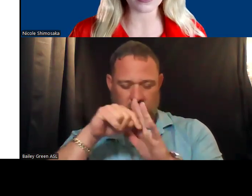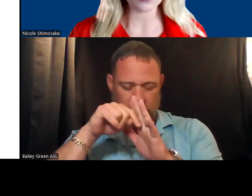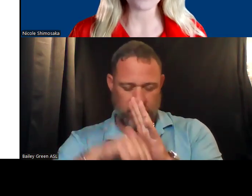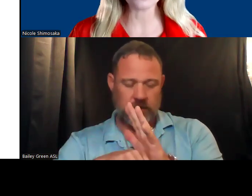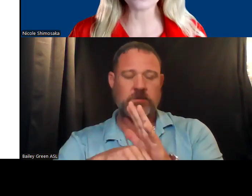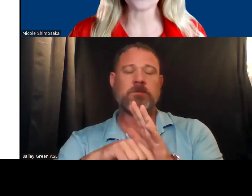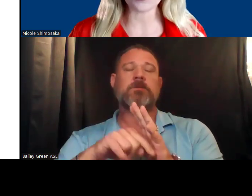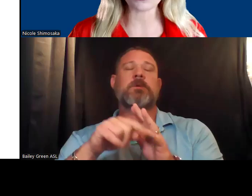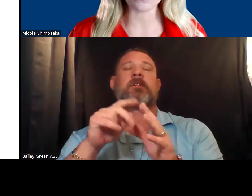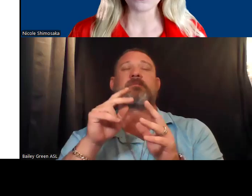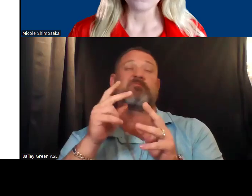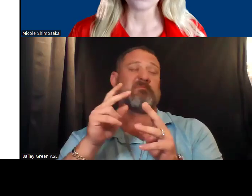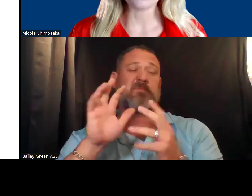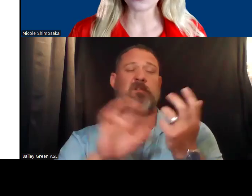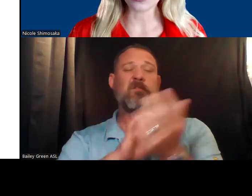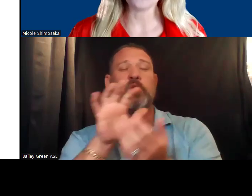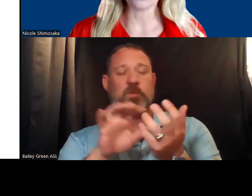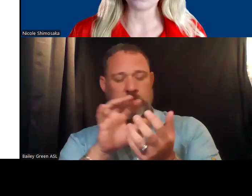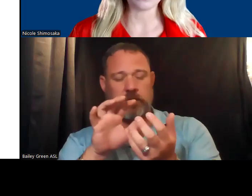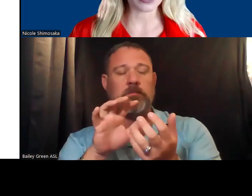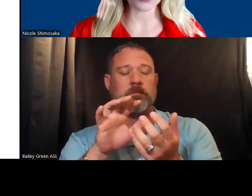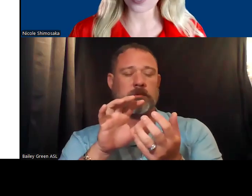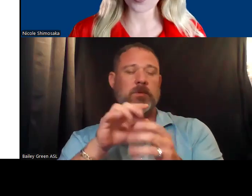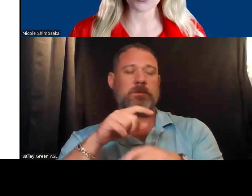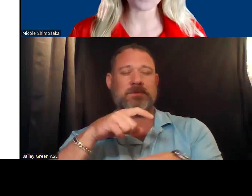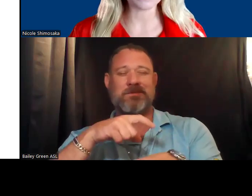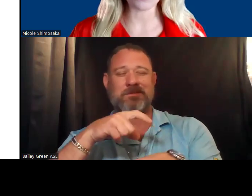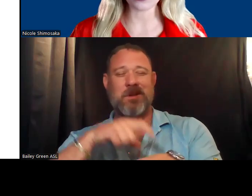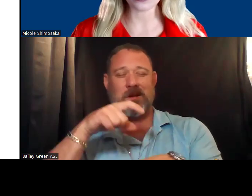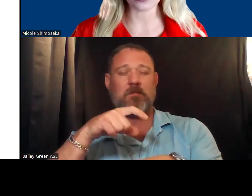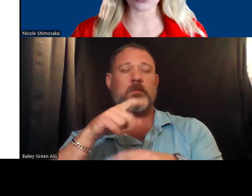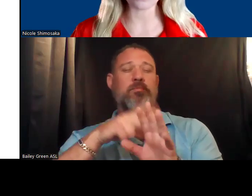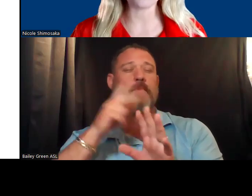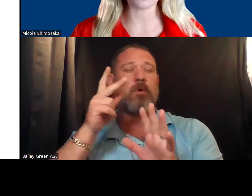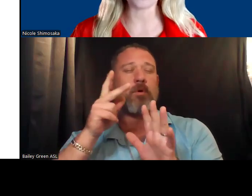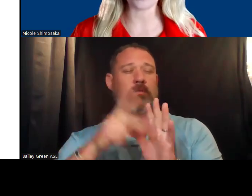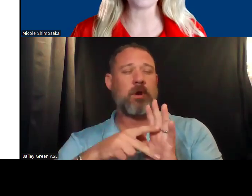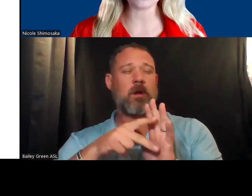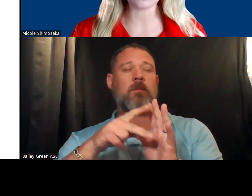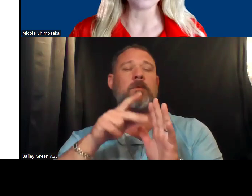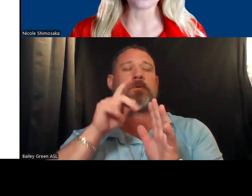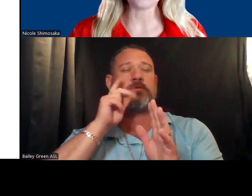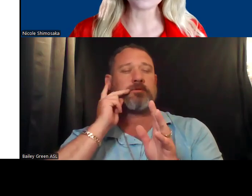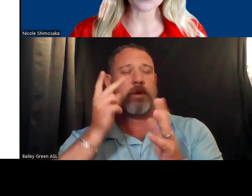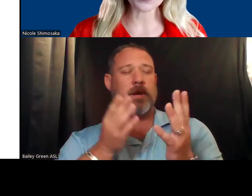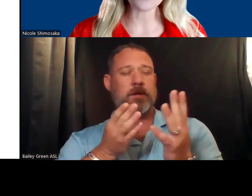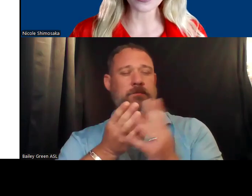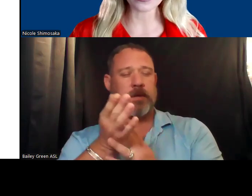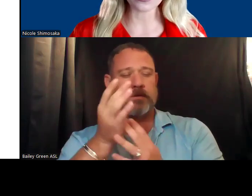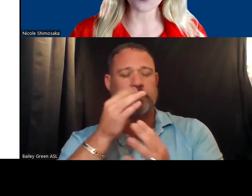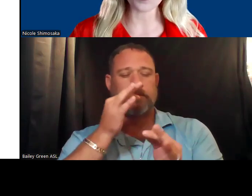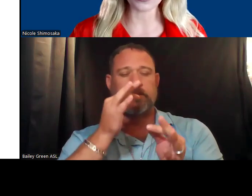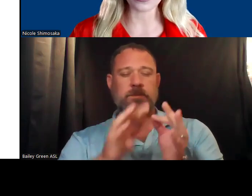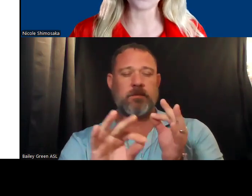and frankly confusing. So it's time in an era of program integrity, in an era of transparency, that we simplify